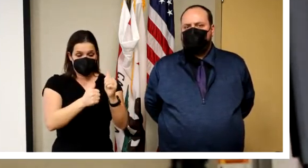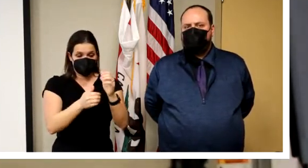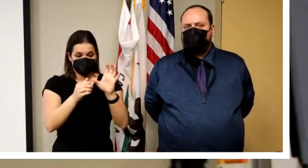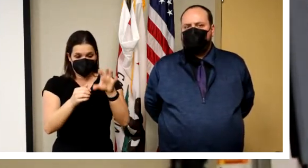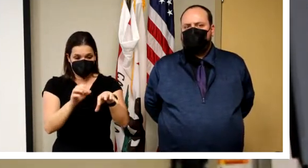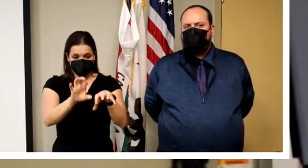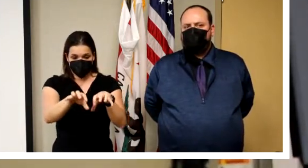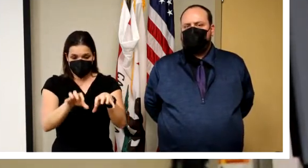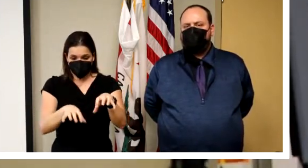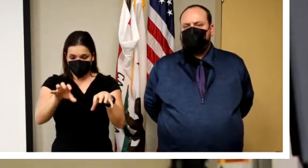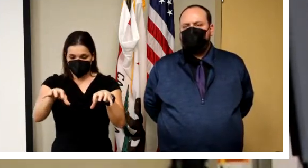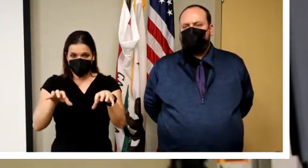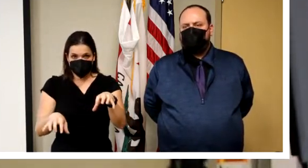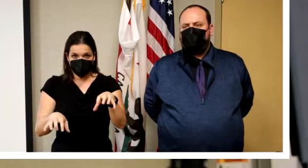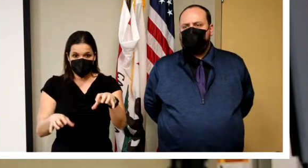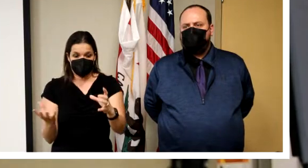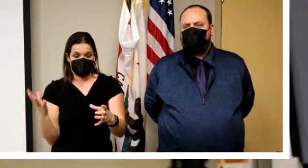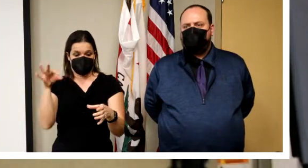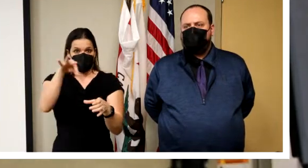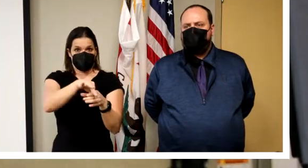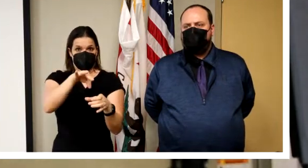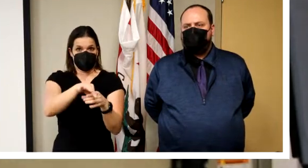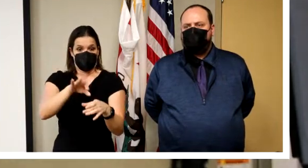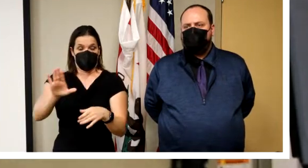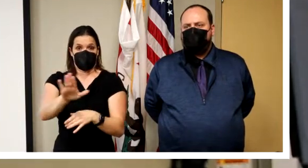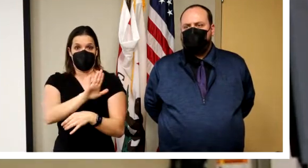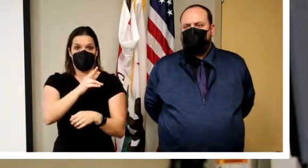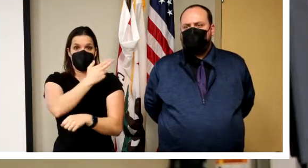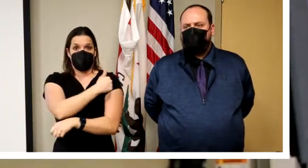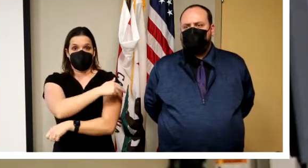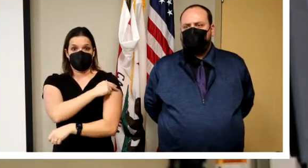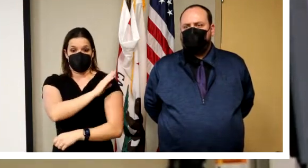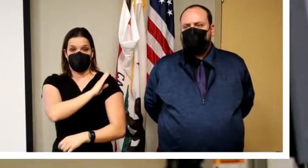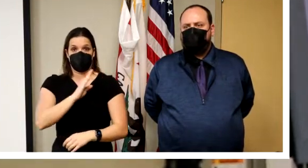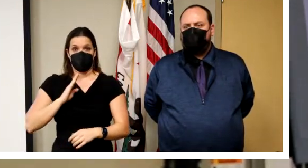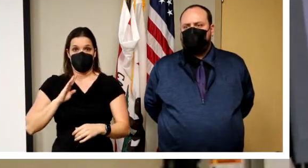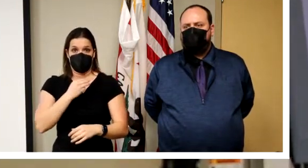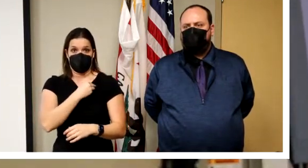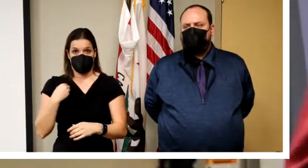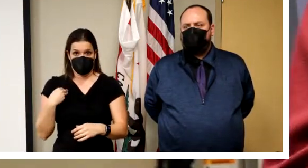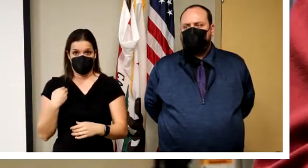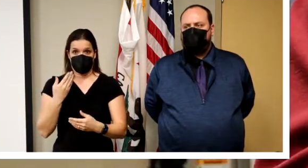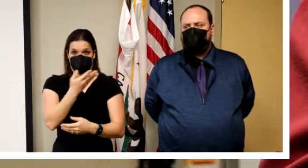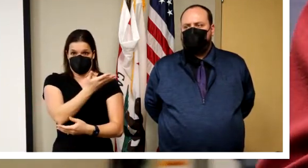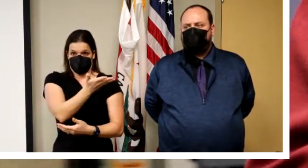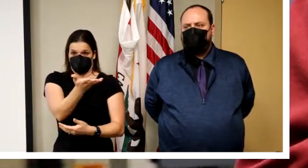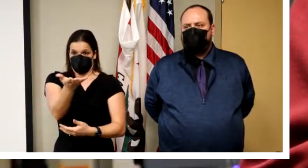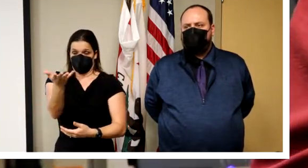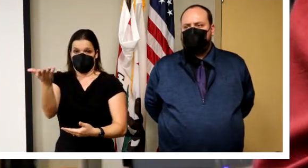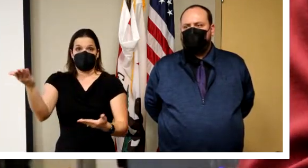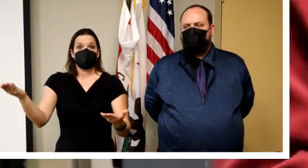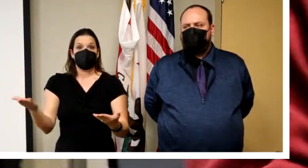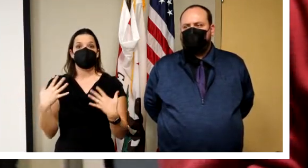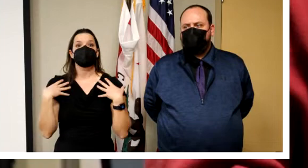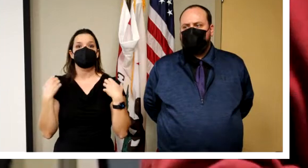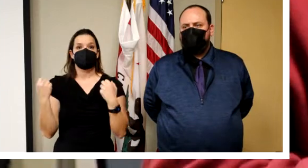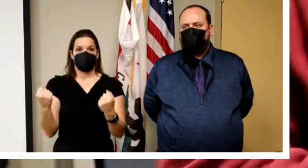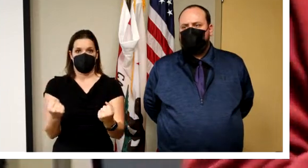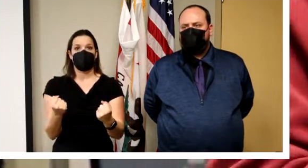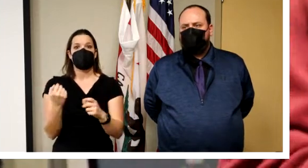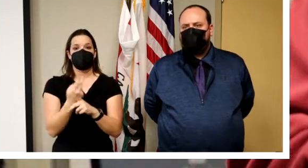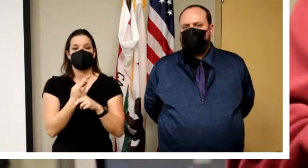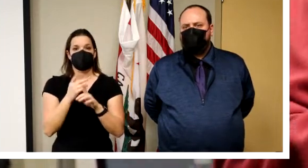zones elect their hospital board member, which are these 5 board members here. So healthcare districts can